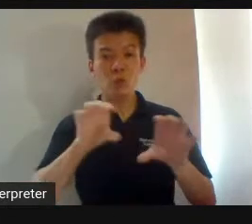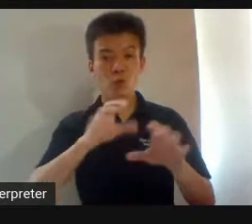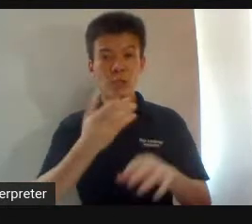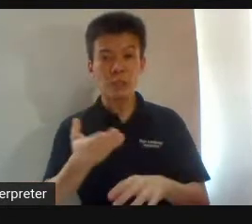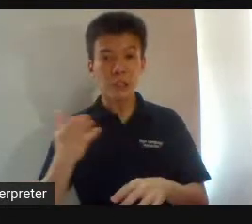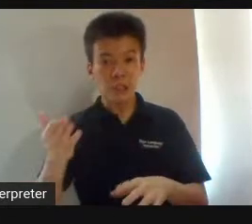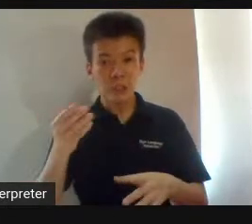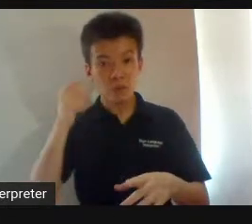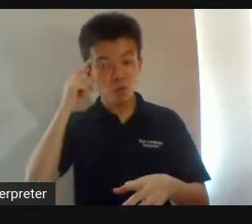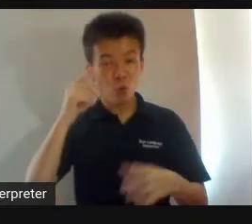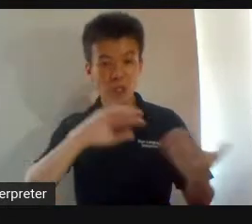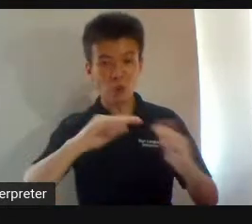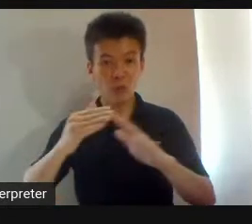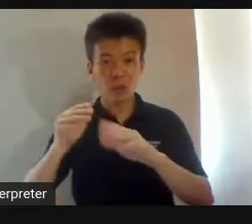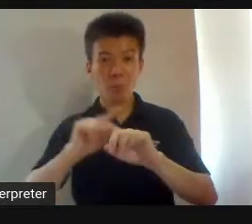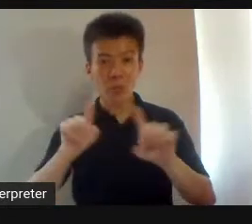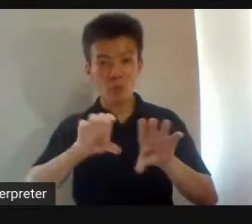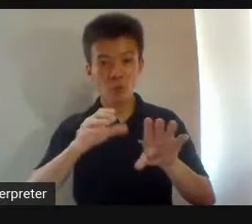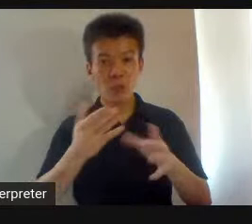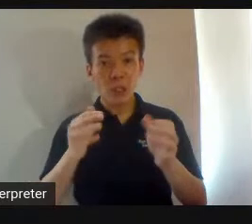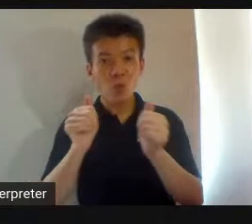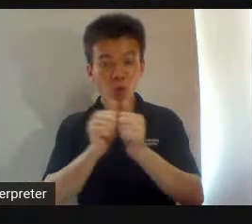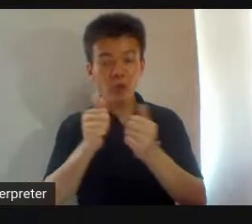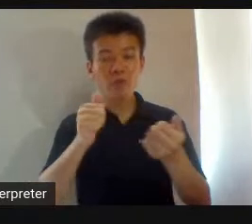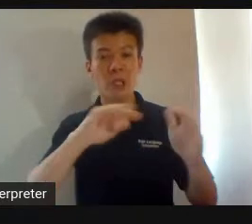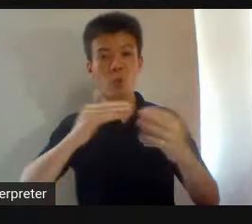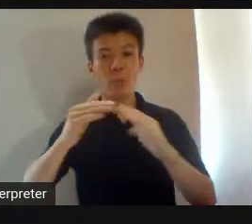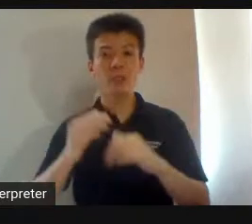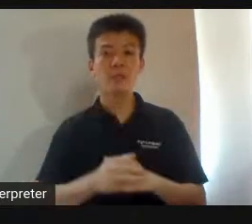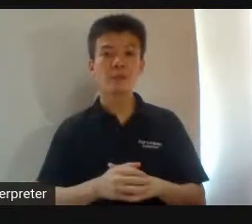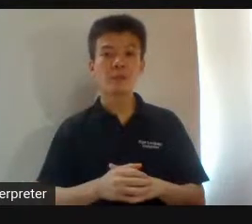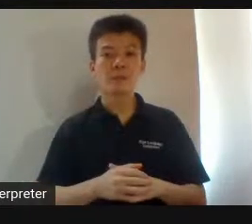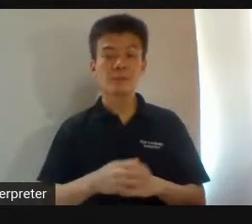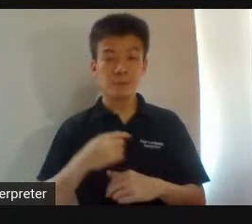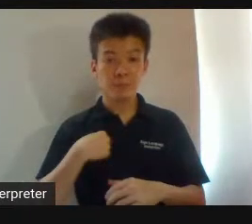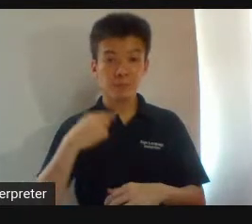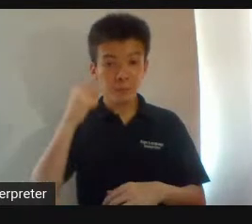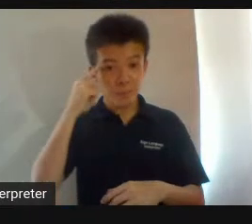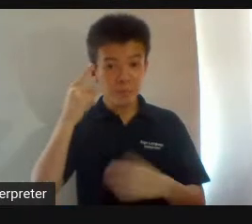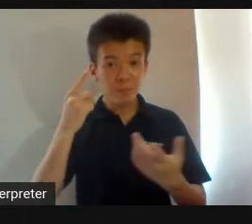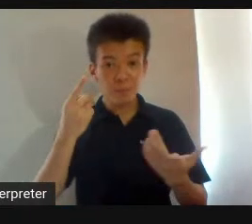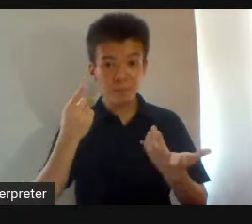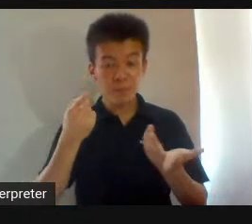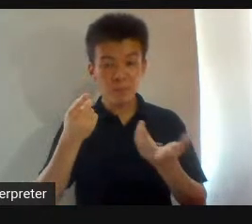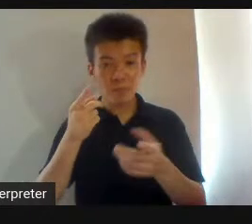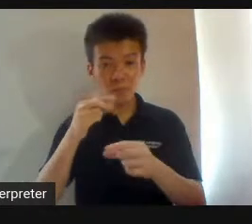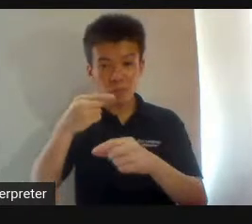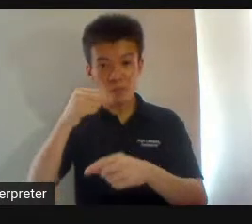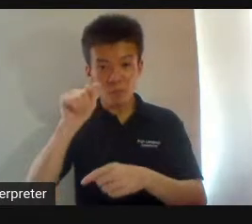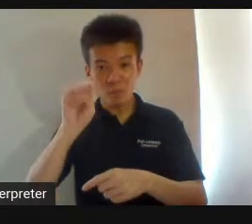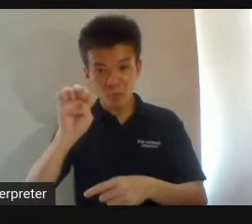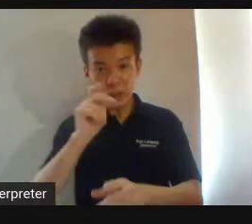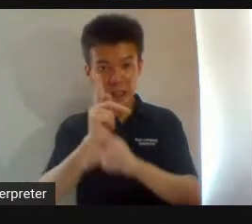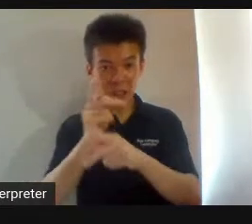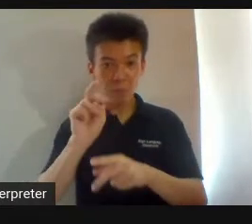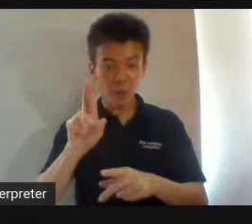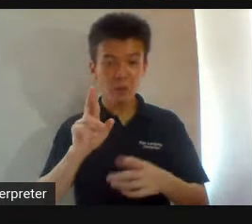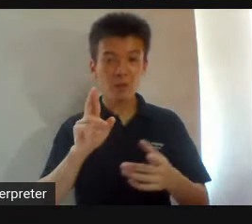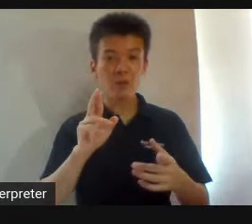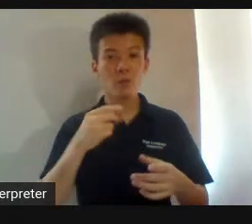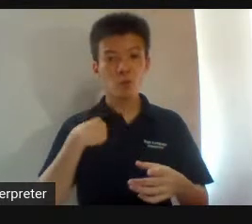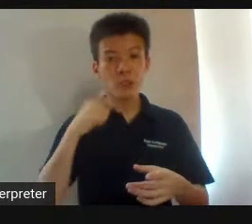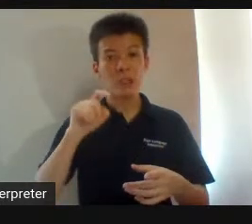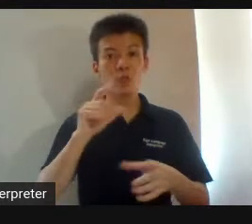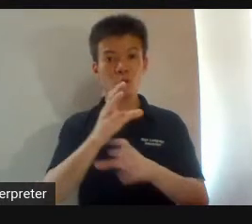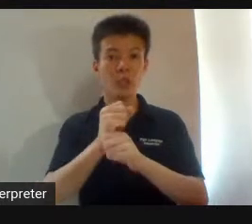things for the community, but doing things with the community. So I think whether is it gatekeepers, whether is it we have